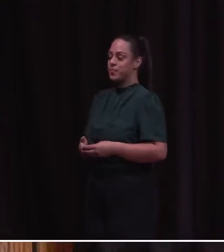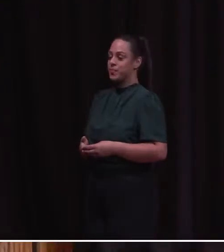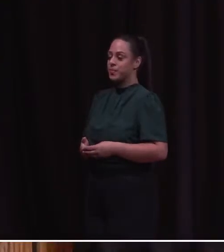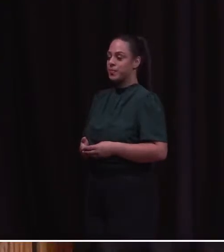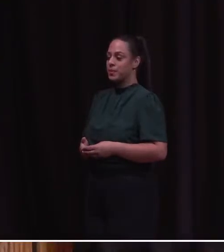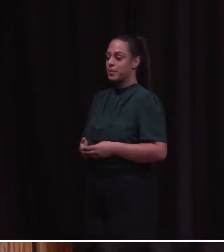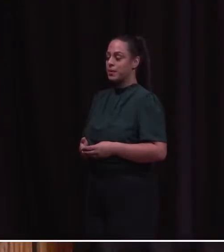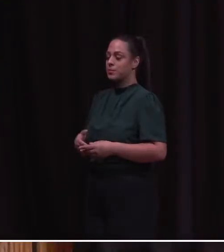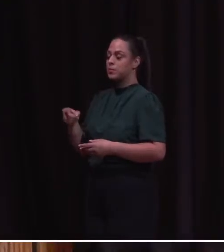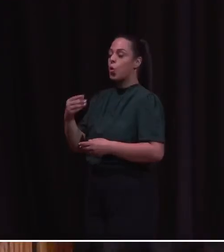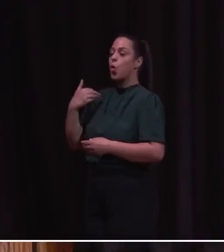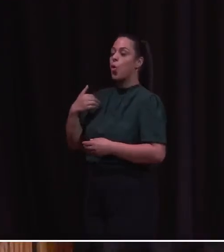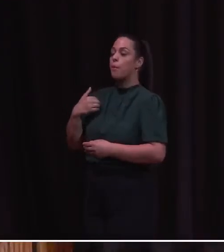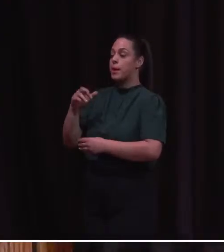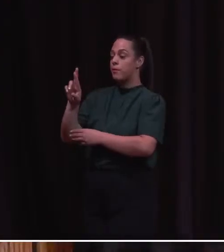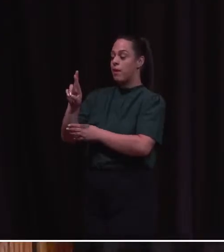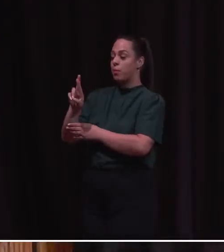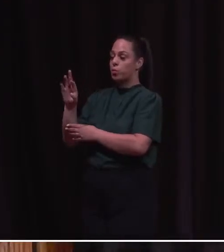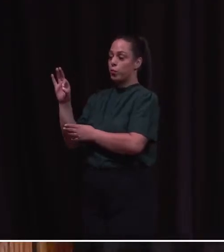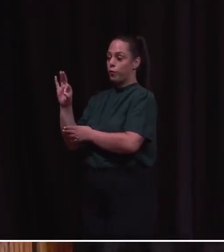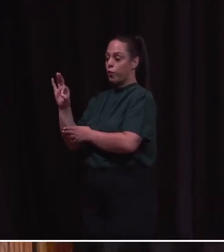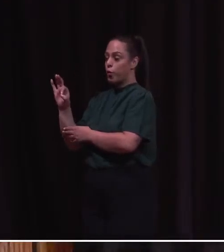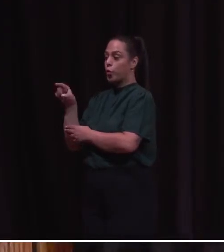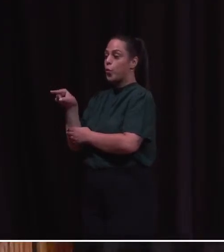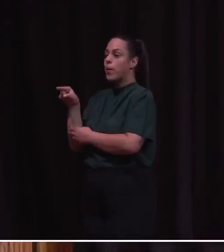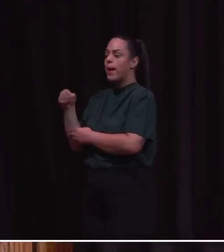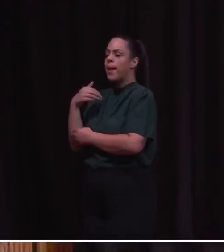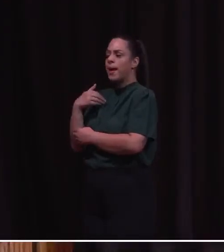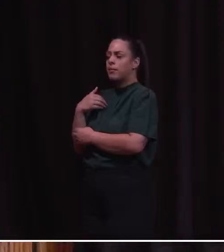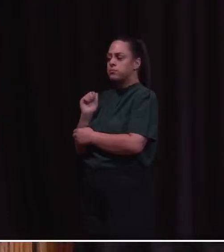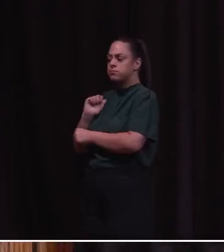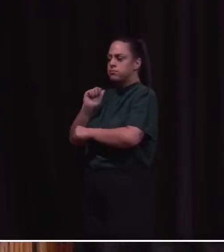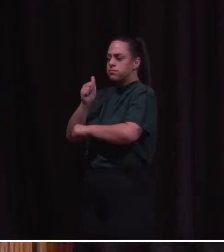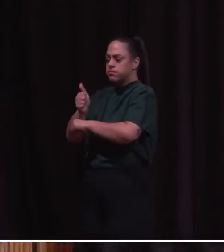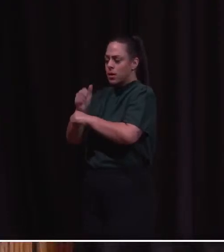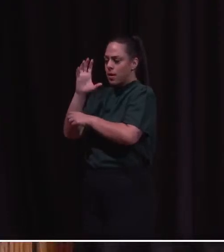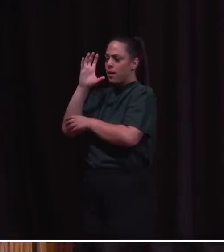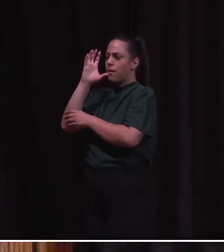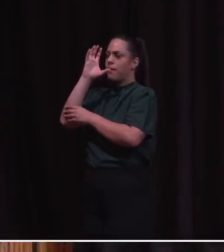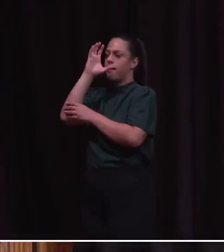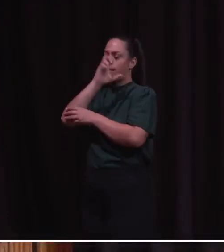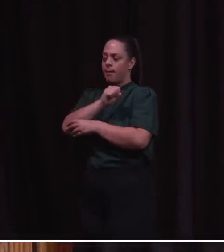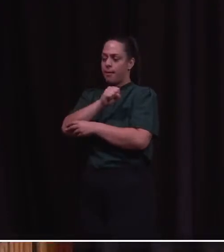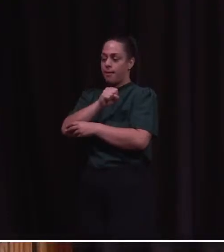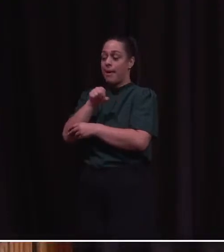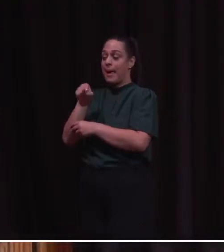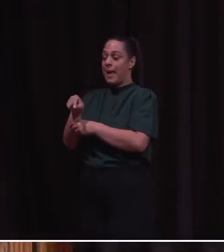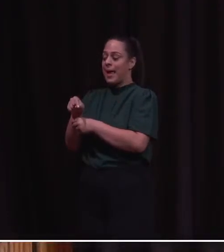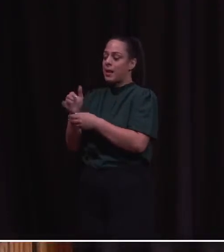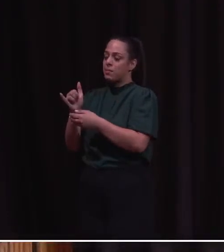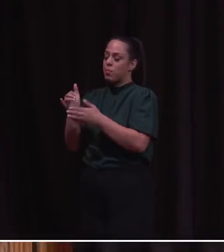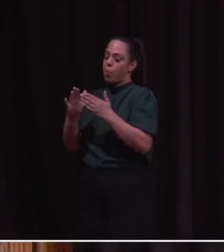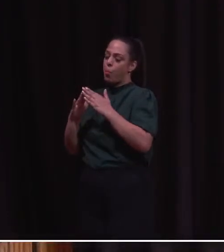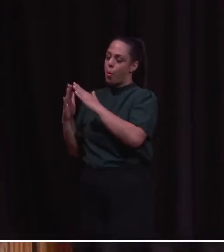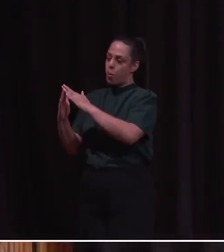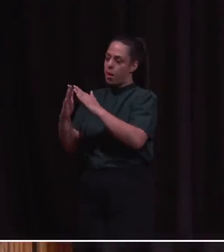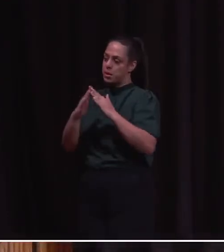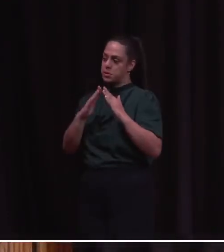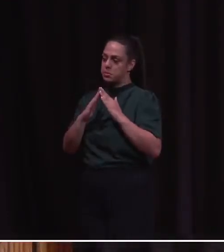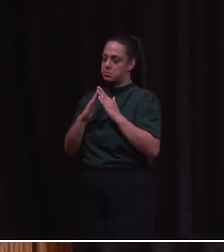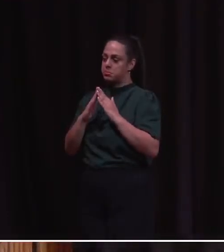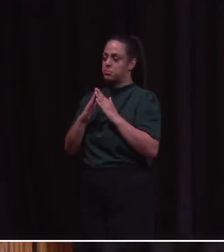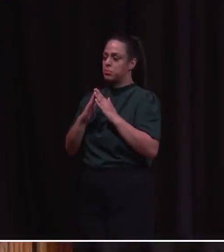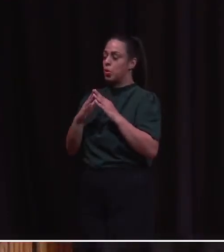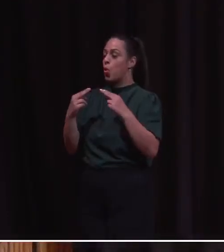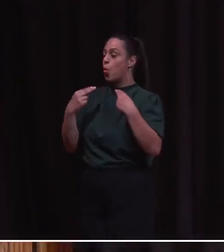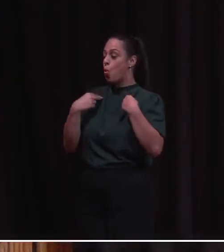the population of the earth came to be divided by the line of the human and the line of the non-human. Grossvogel